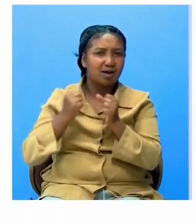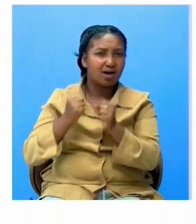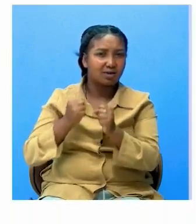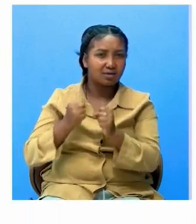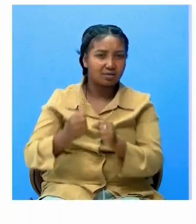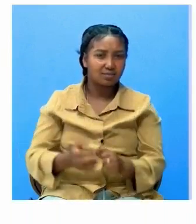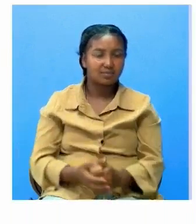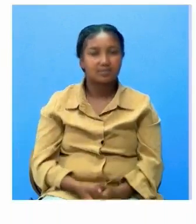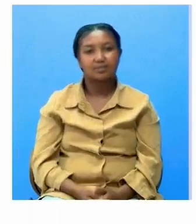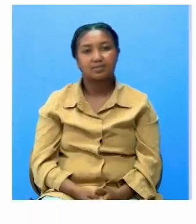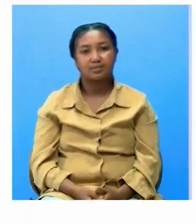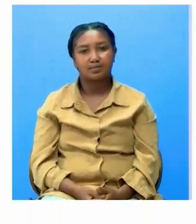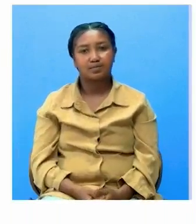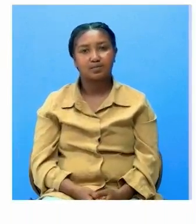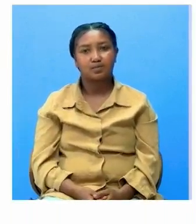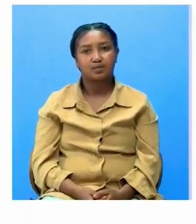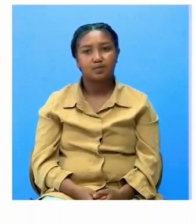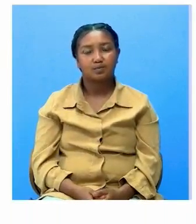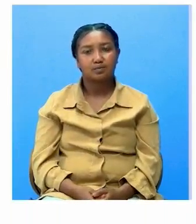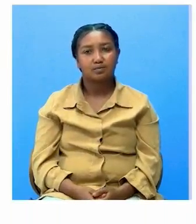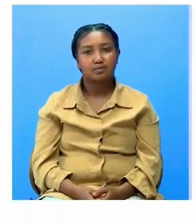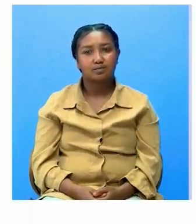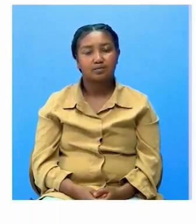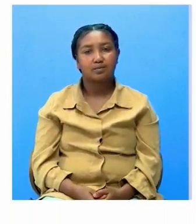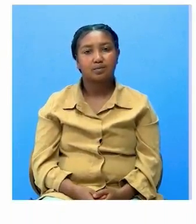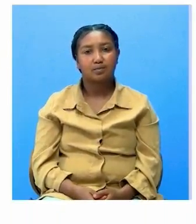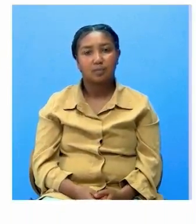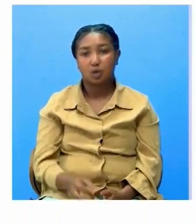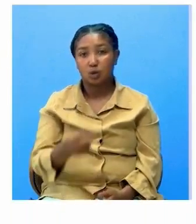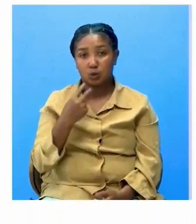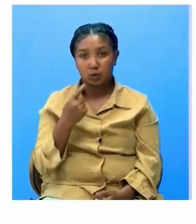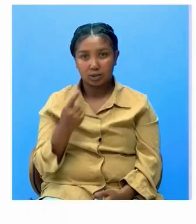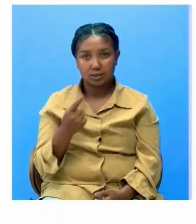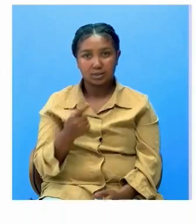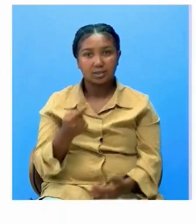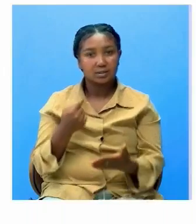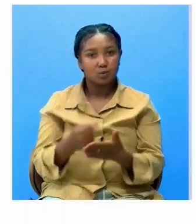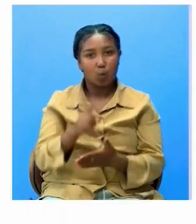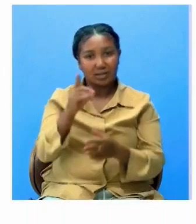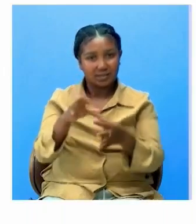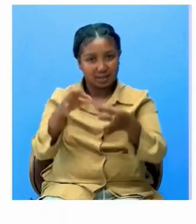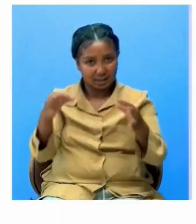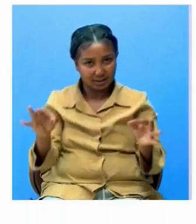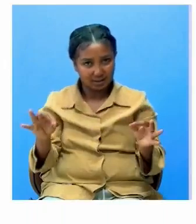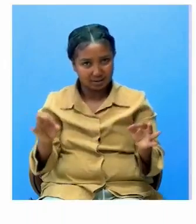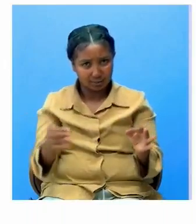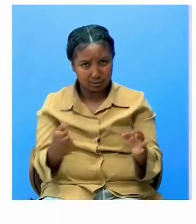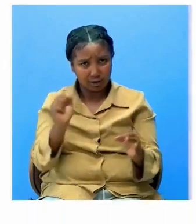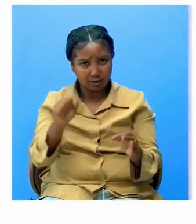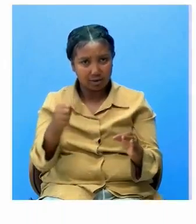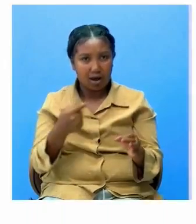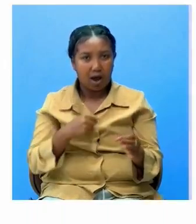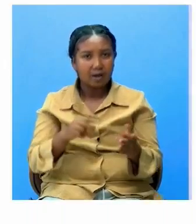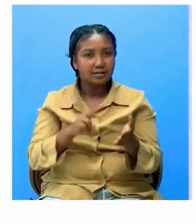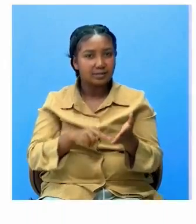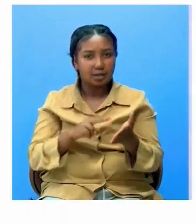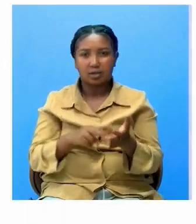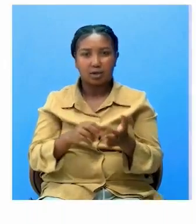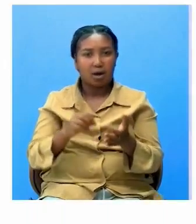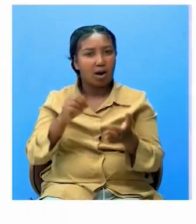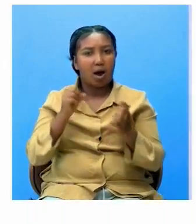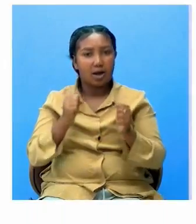studied hard. Look, this is one sentence, isn't it? I studied